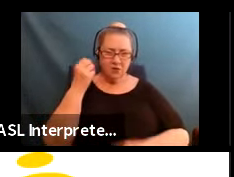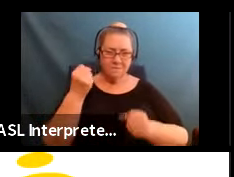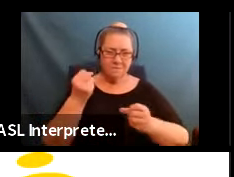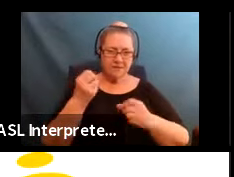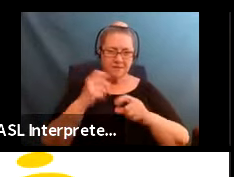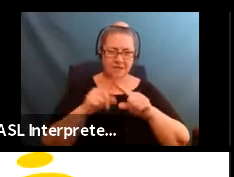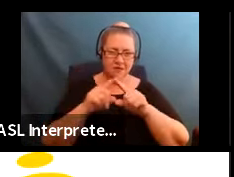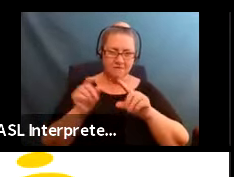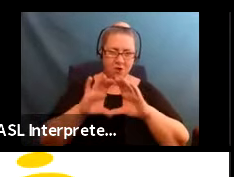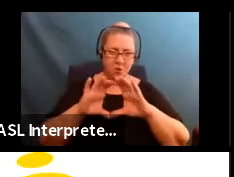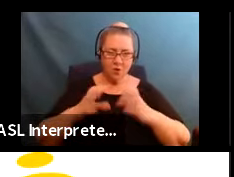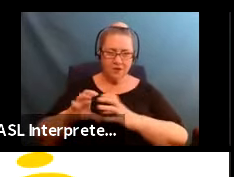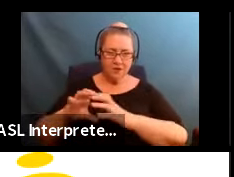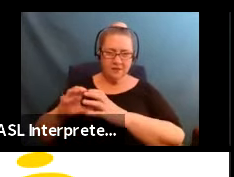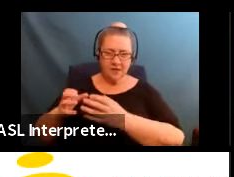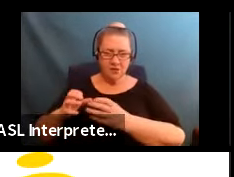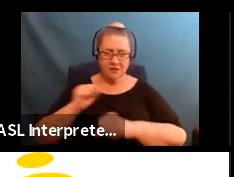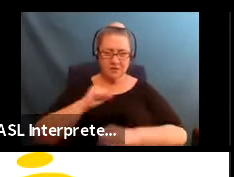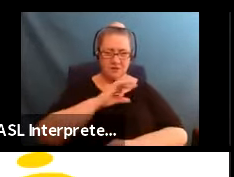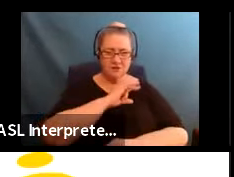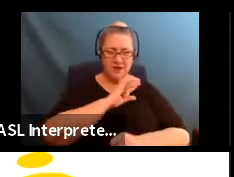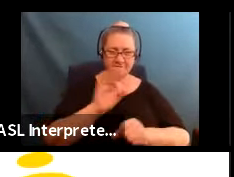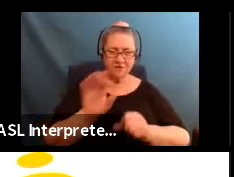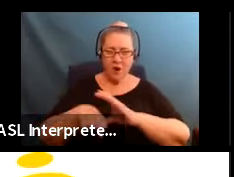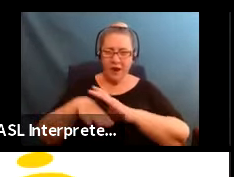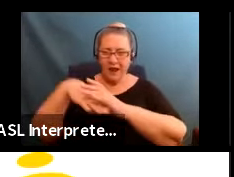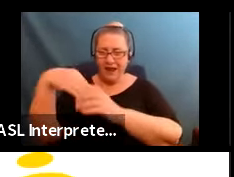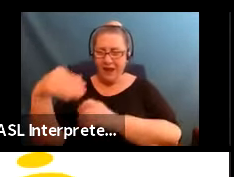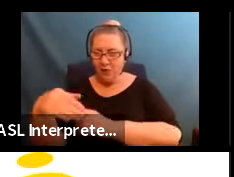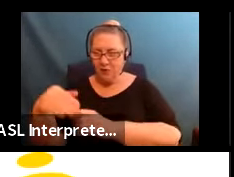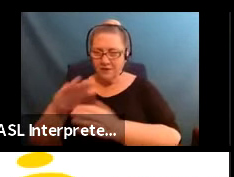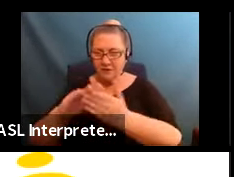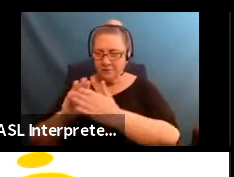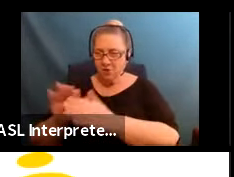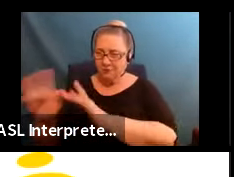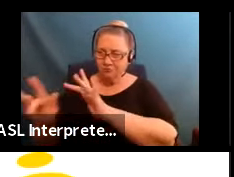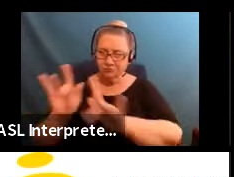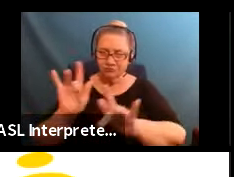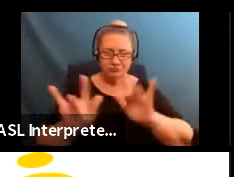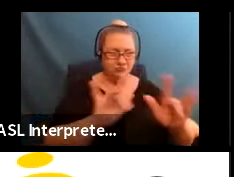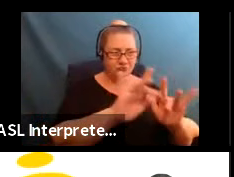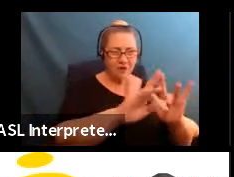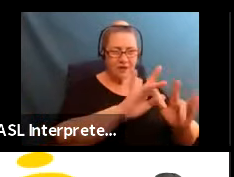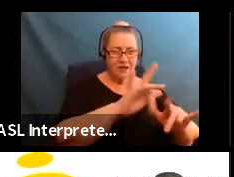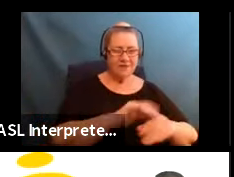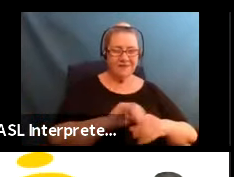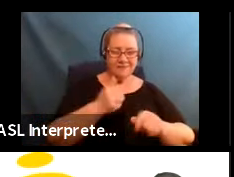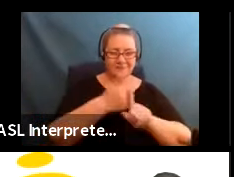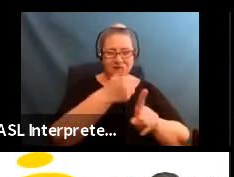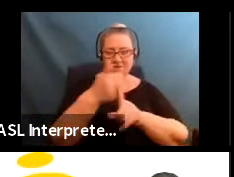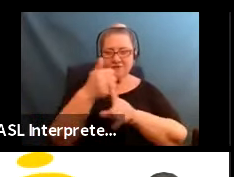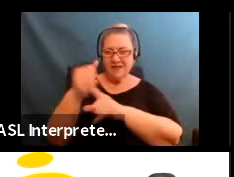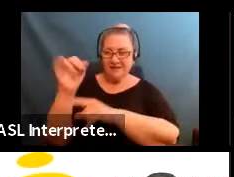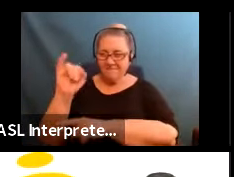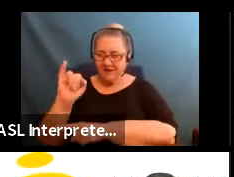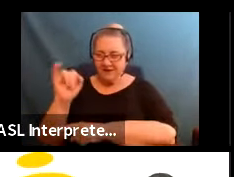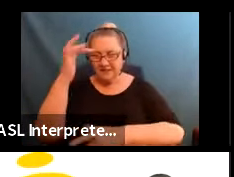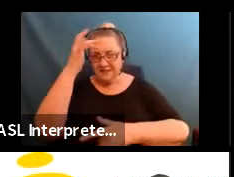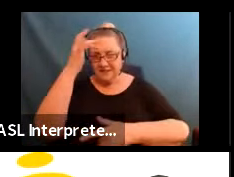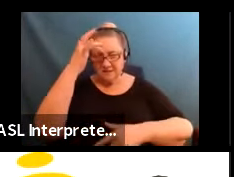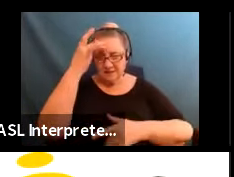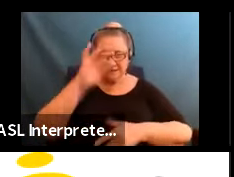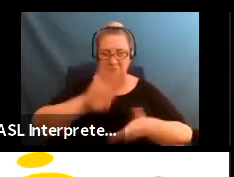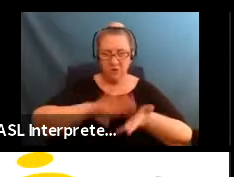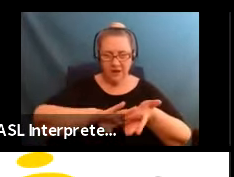whose staff are out in the community day to day. They're infected, they're sick, they don't have resources, they're being laid off. These